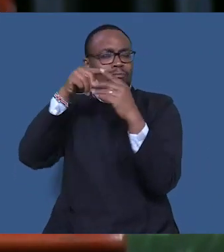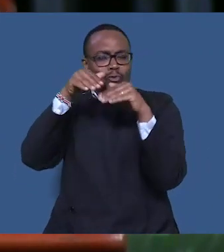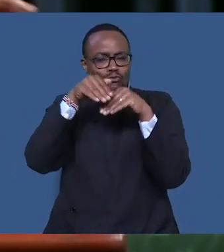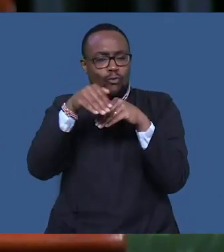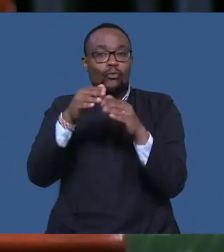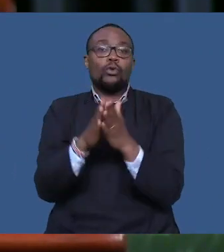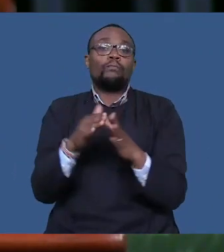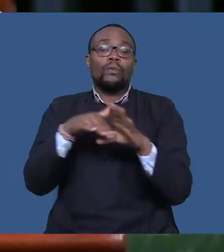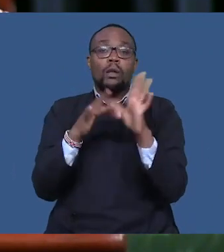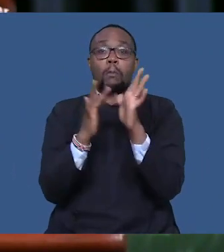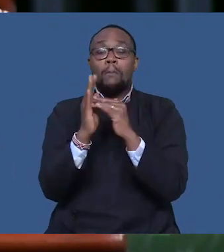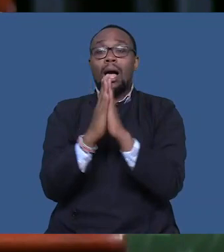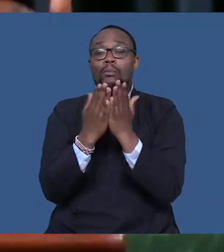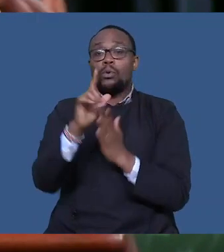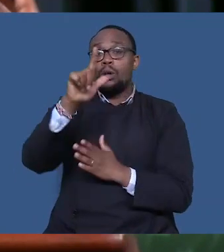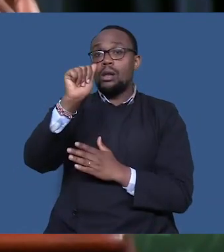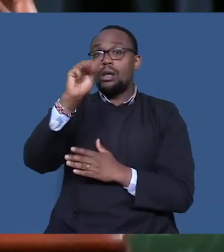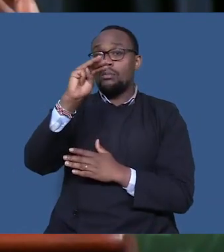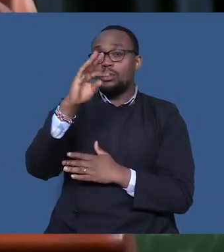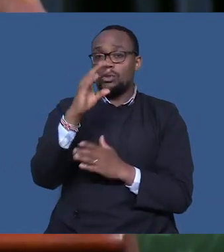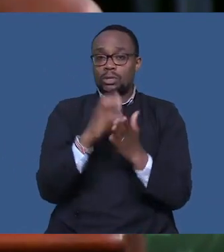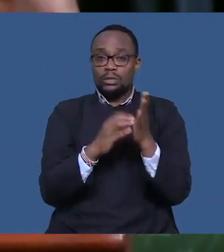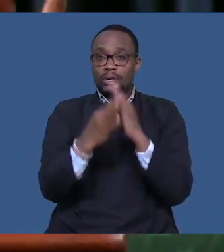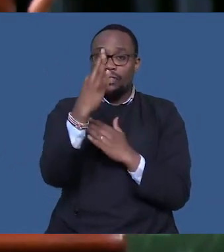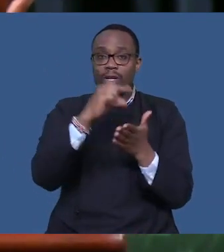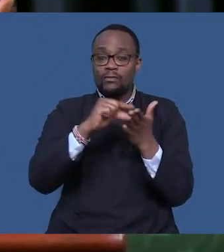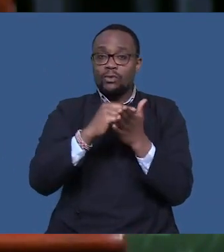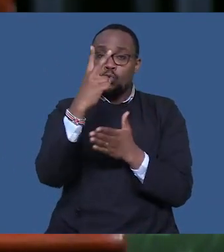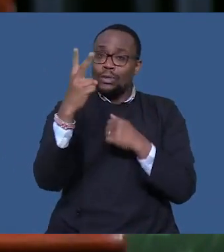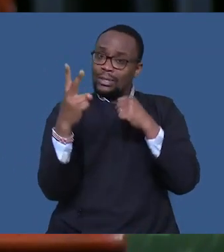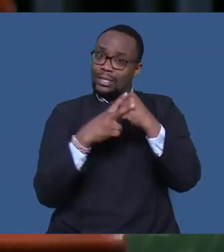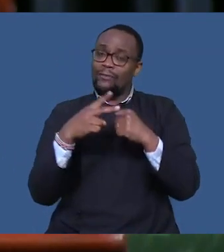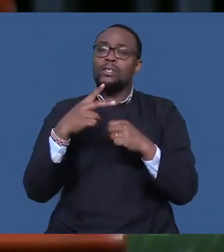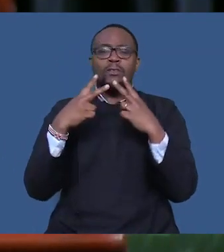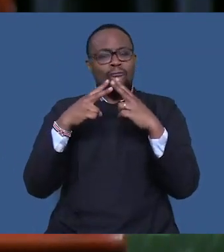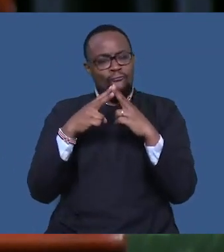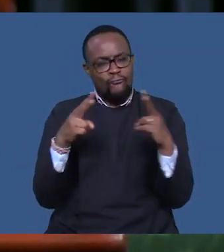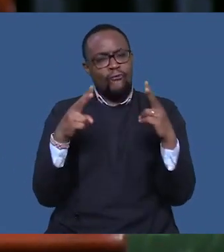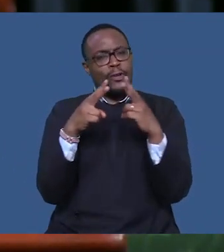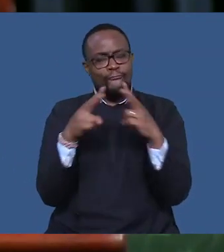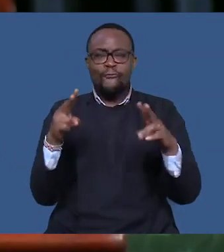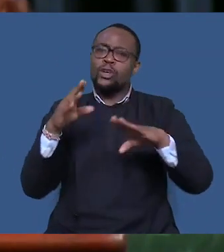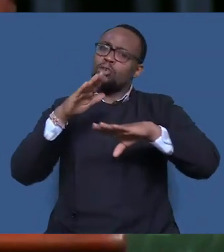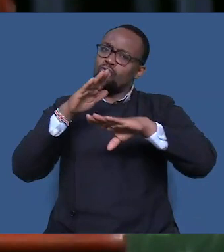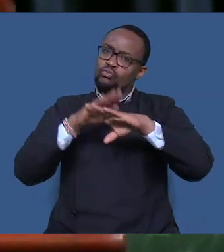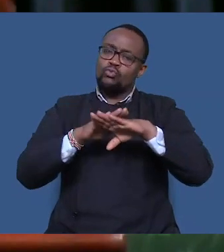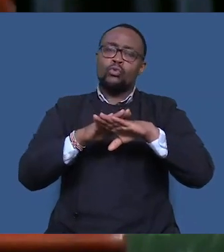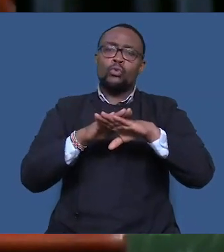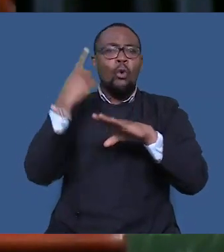from Lamentations 3:27, the Word of God says that it is really good, just paraphrasing, it is good